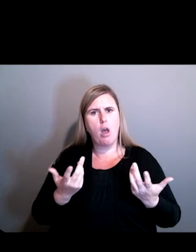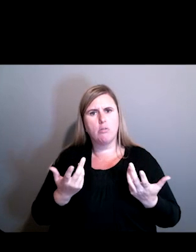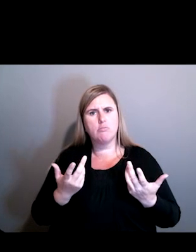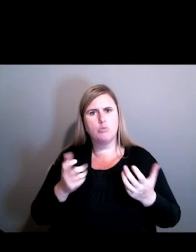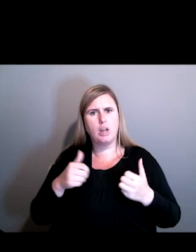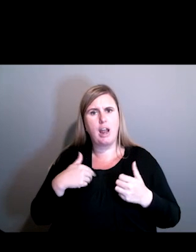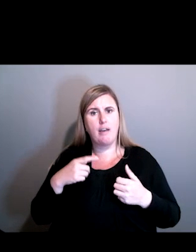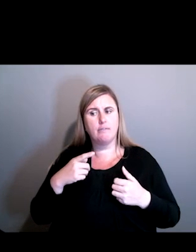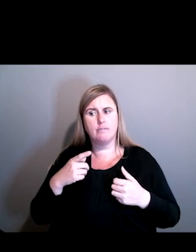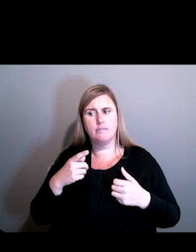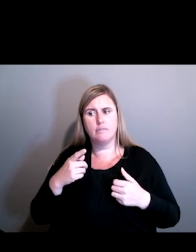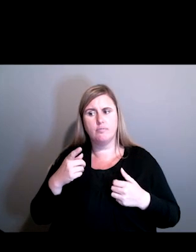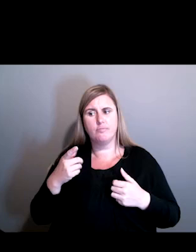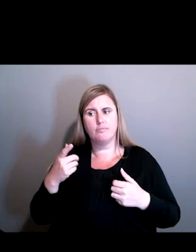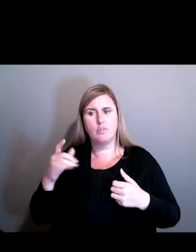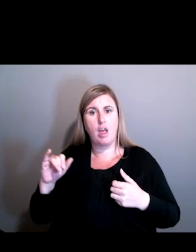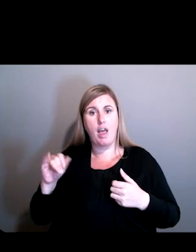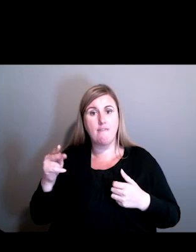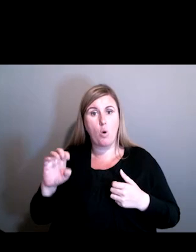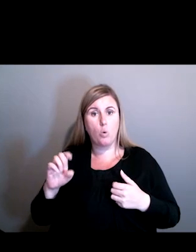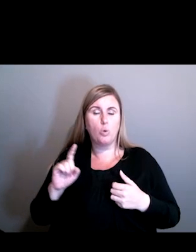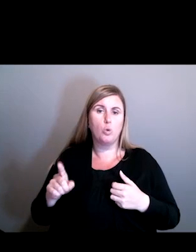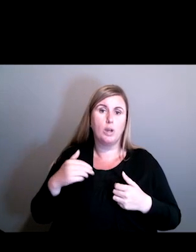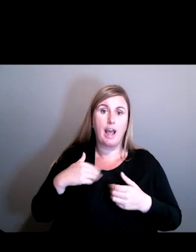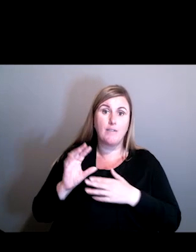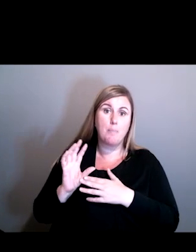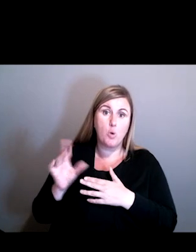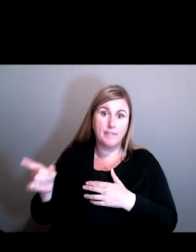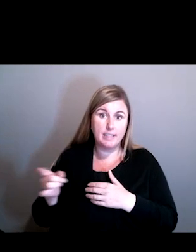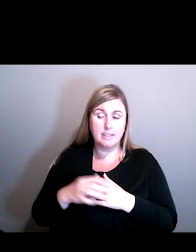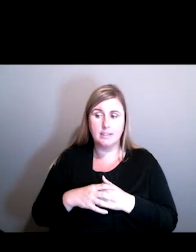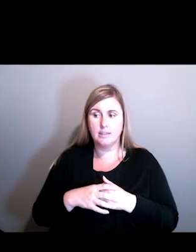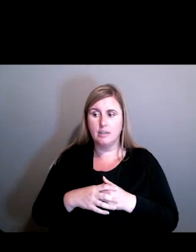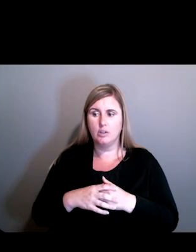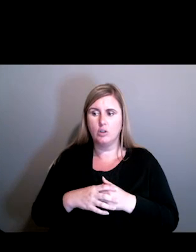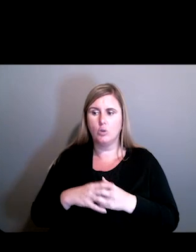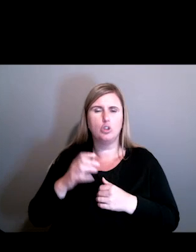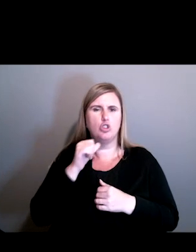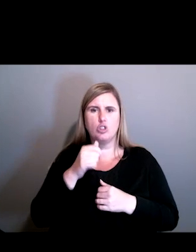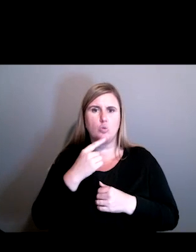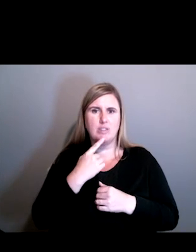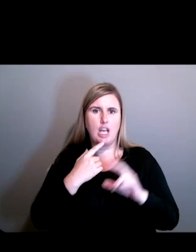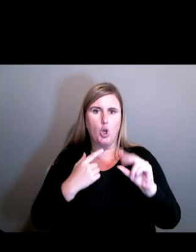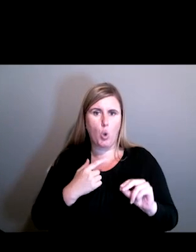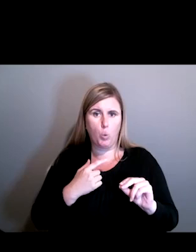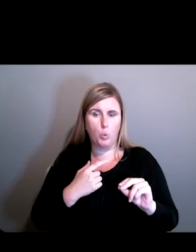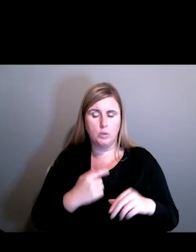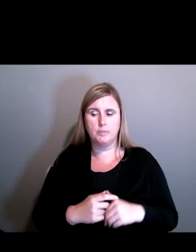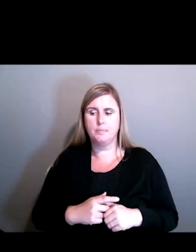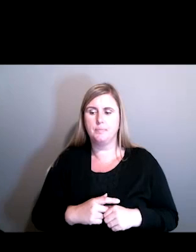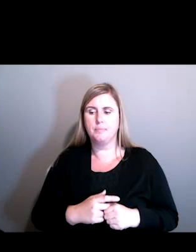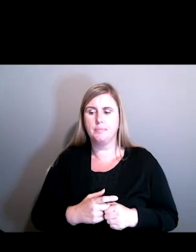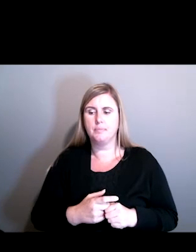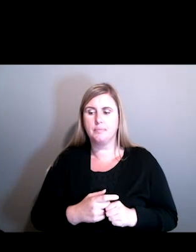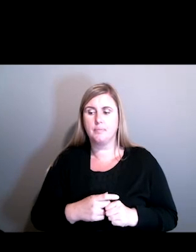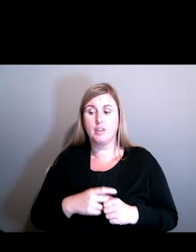the iPhone, or you can have a movie. So we just don't use the word no. If the child